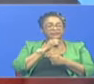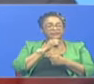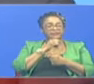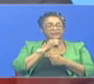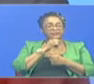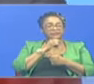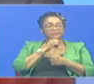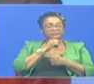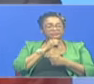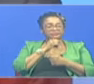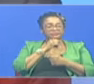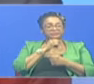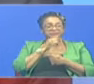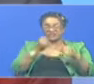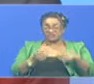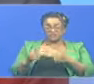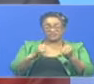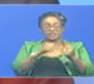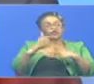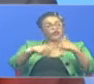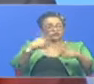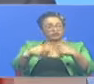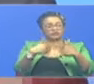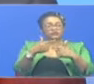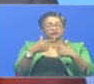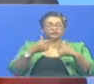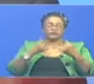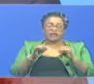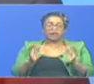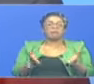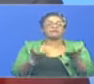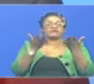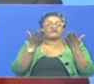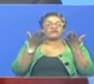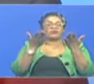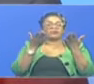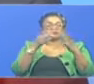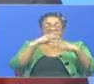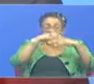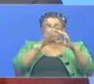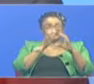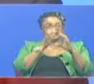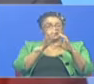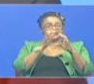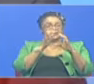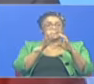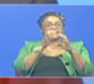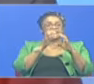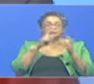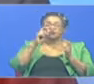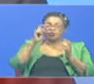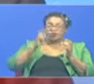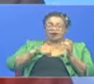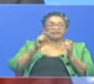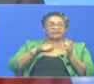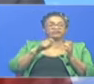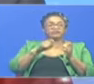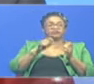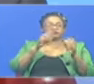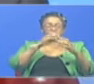strategy in terms of continuing to scale up testing. Of course, we have to do